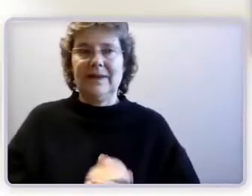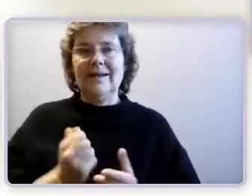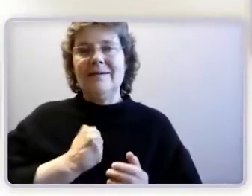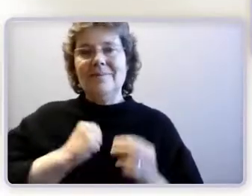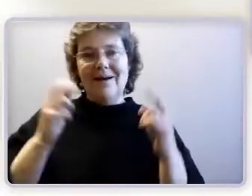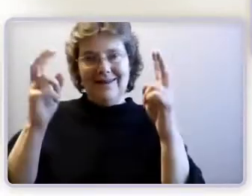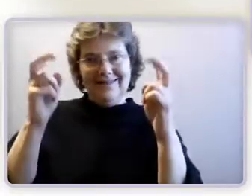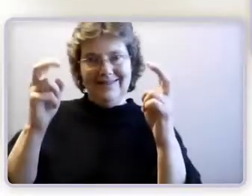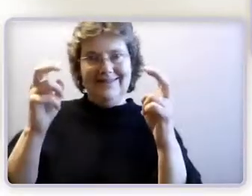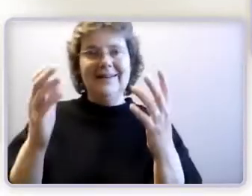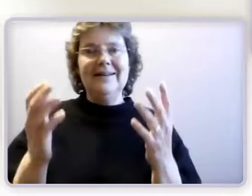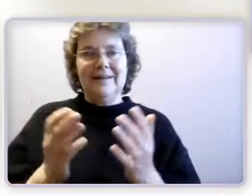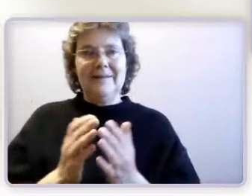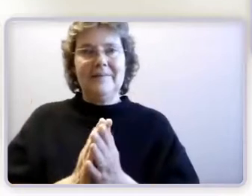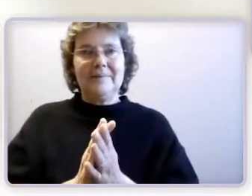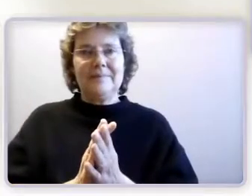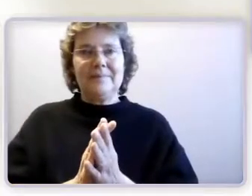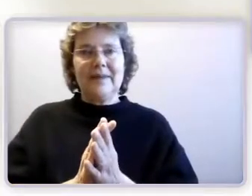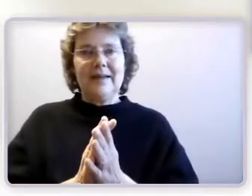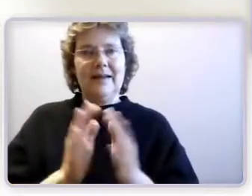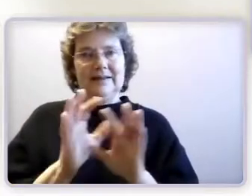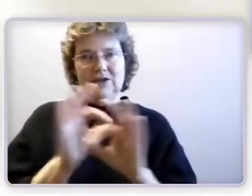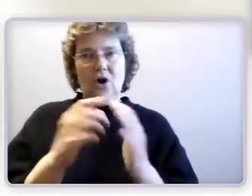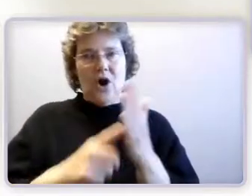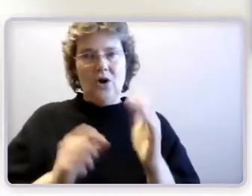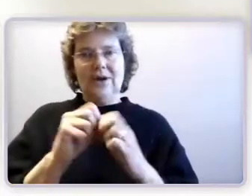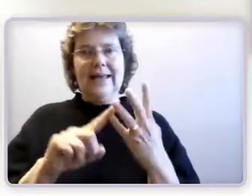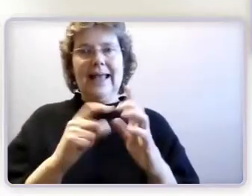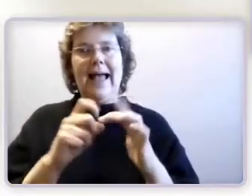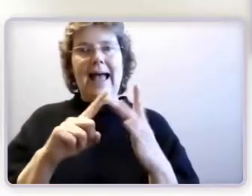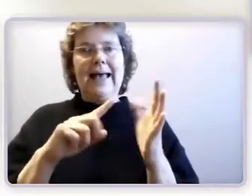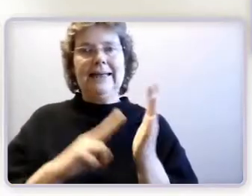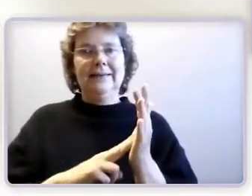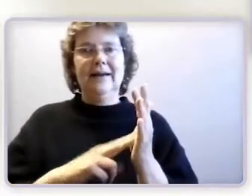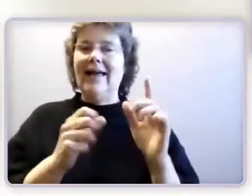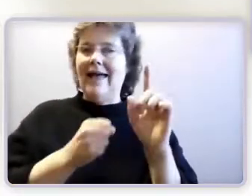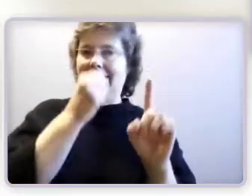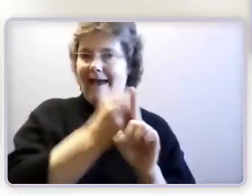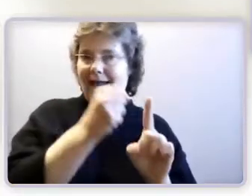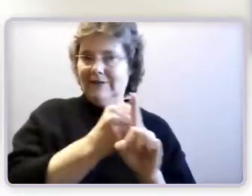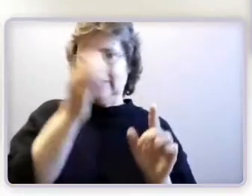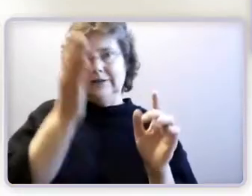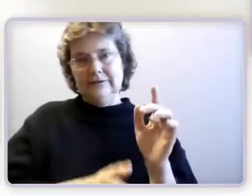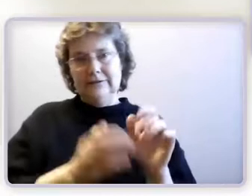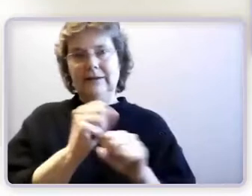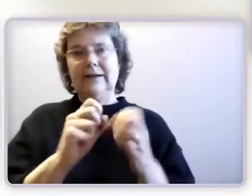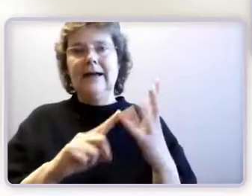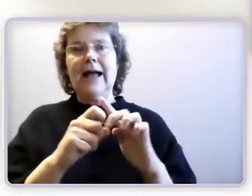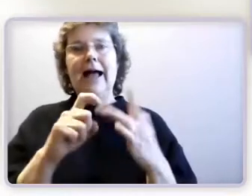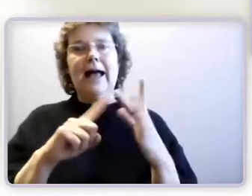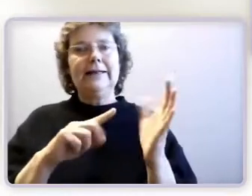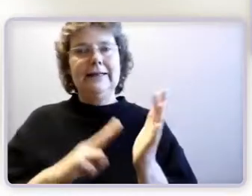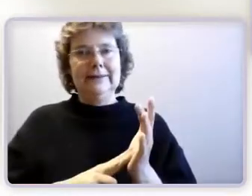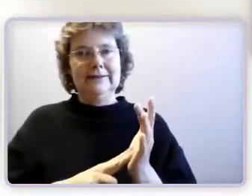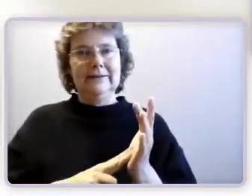of the presentation, is not just guardian, but advocate guardian. And so there is an advocacy component to